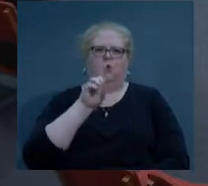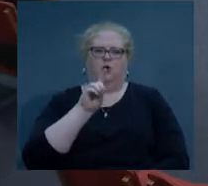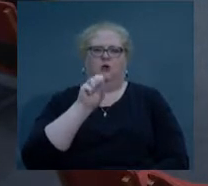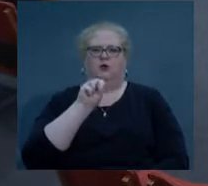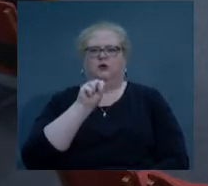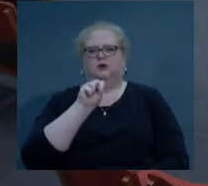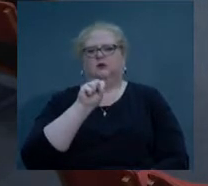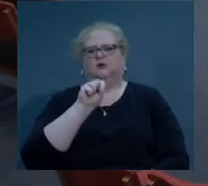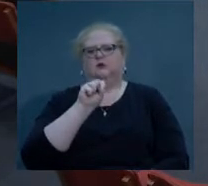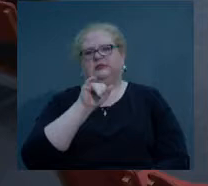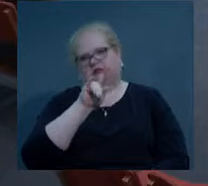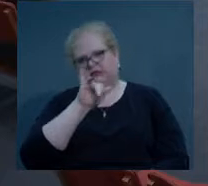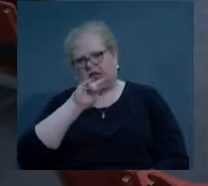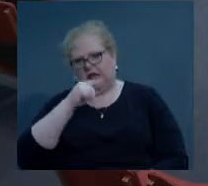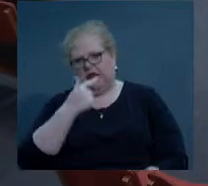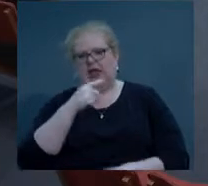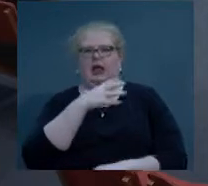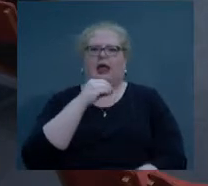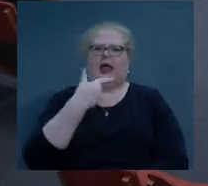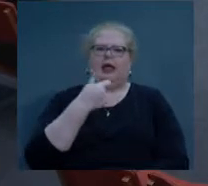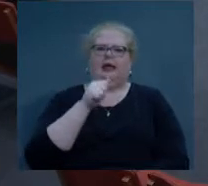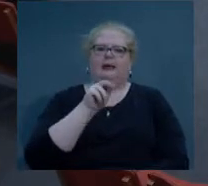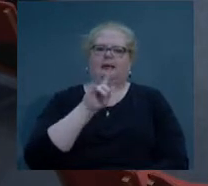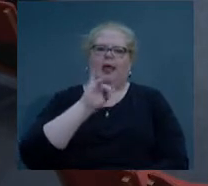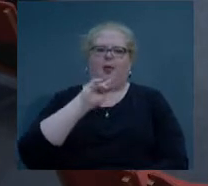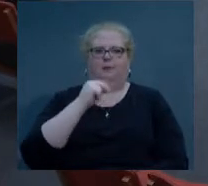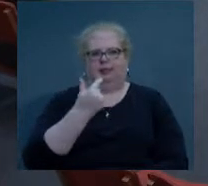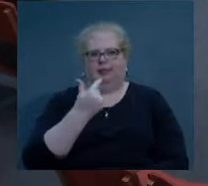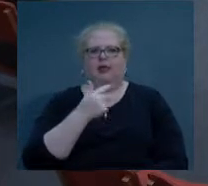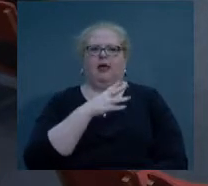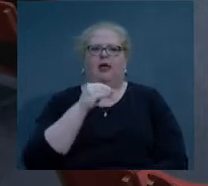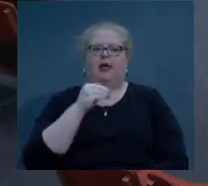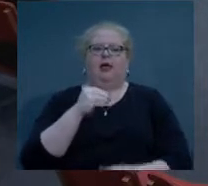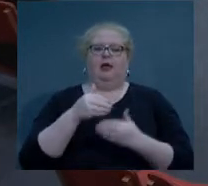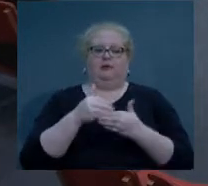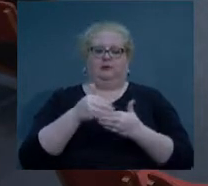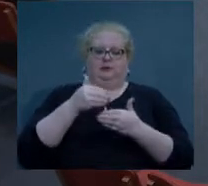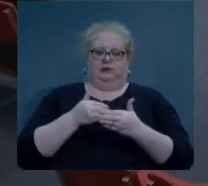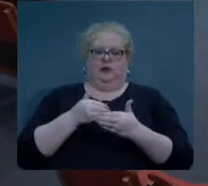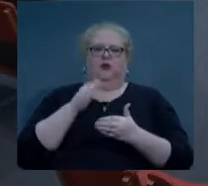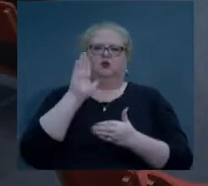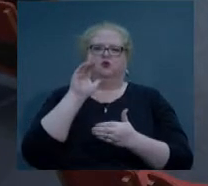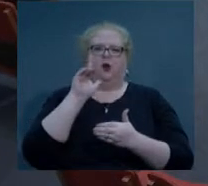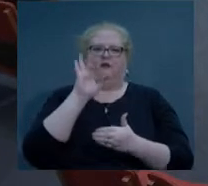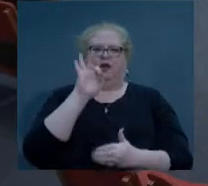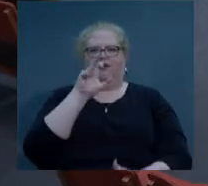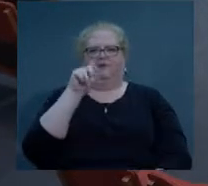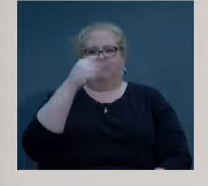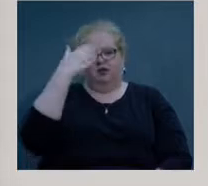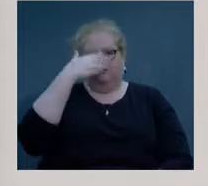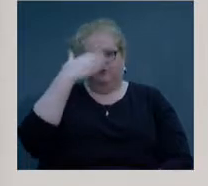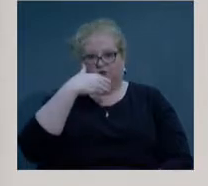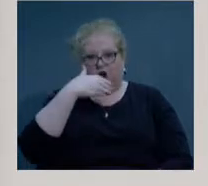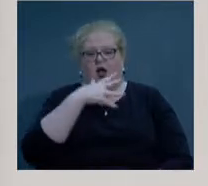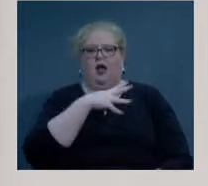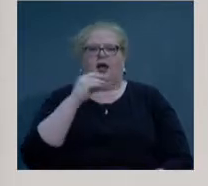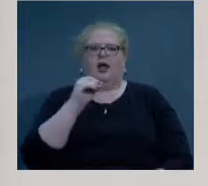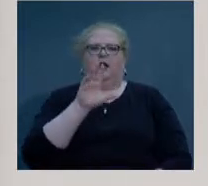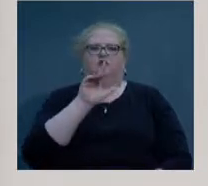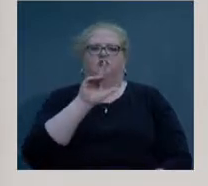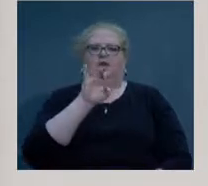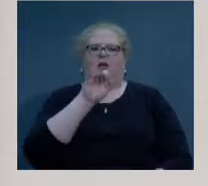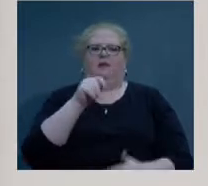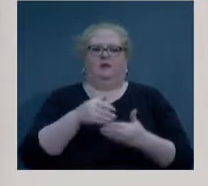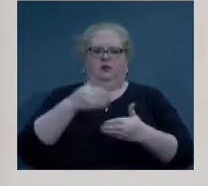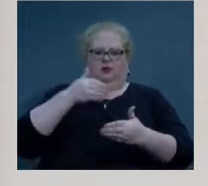smartboard siding in the gable area. The setbacks would be 25 feet on the front, 25 feet in the rear,